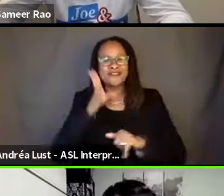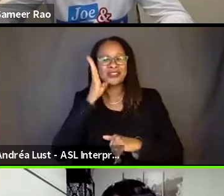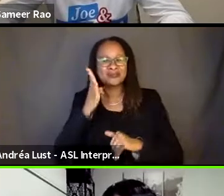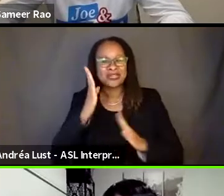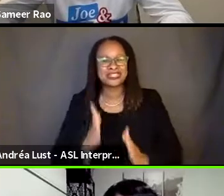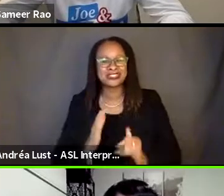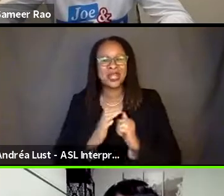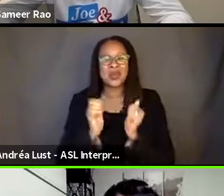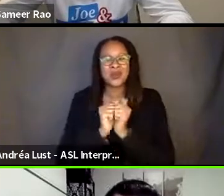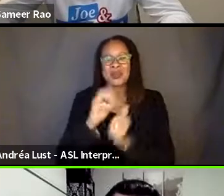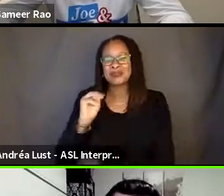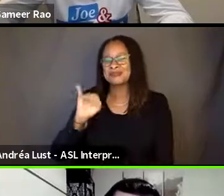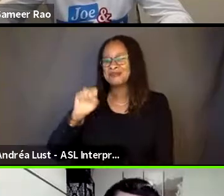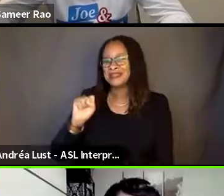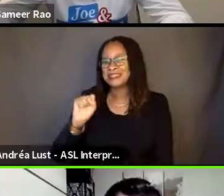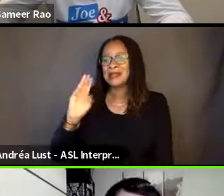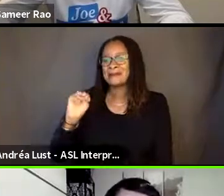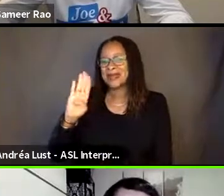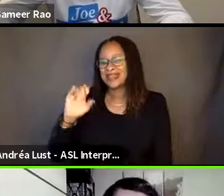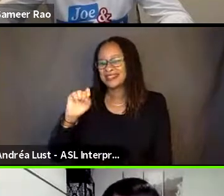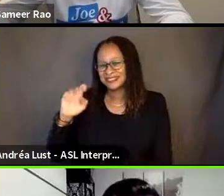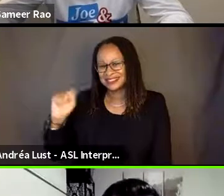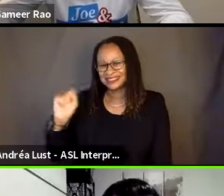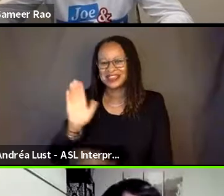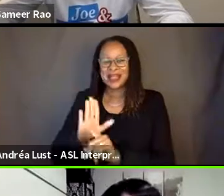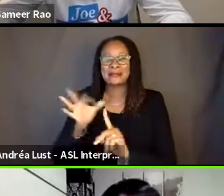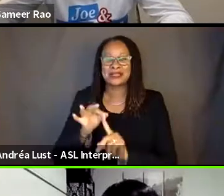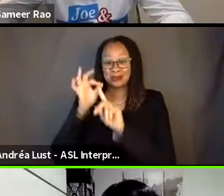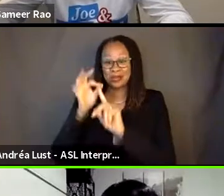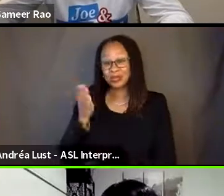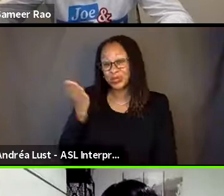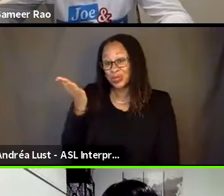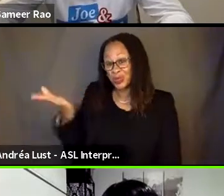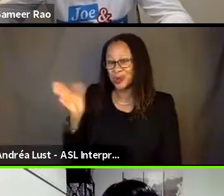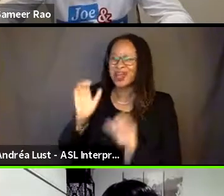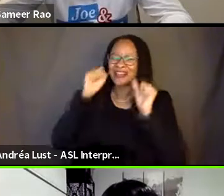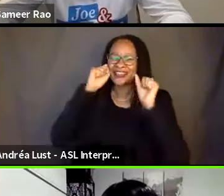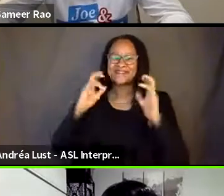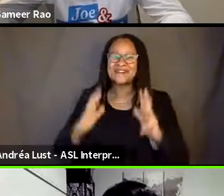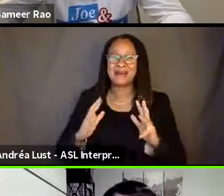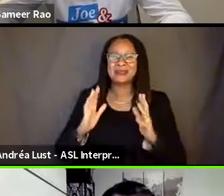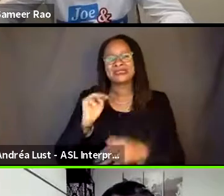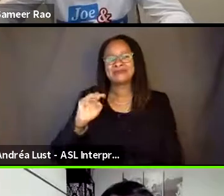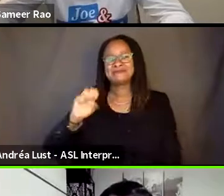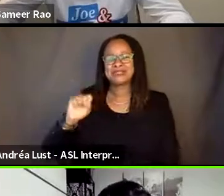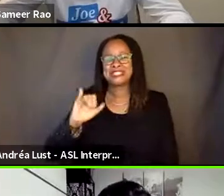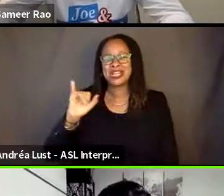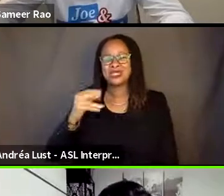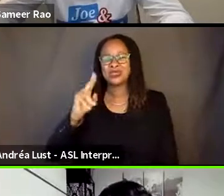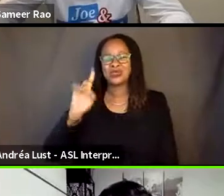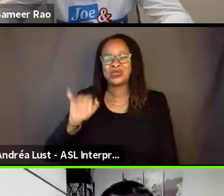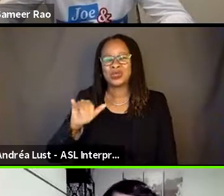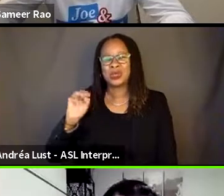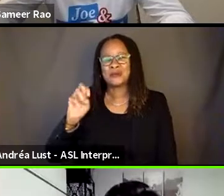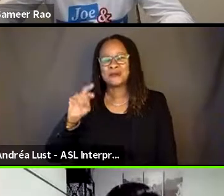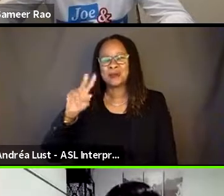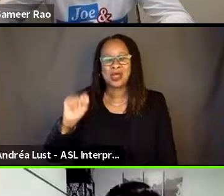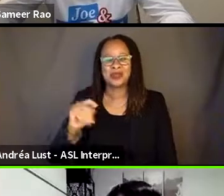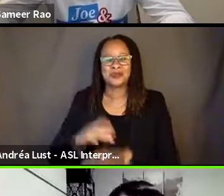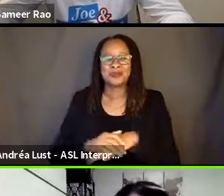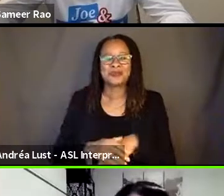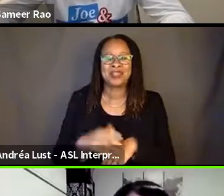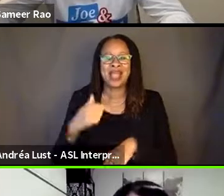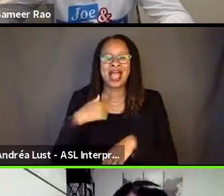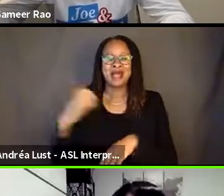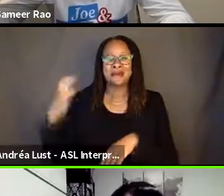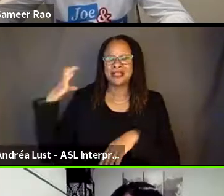with Miss Angela Bassett, but especially you, the fabulous Miss Judy Mount. I am Viviana Janer. I'm the chairwoman